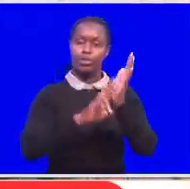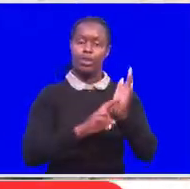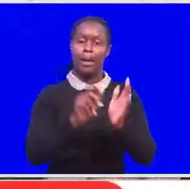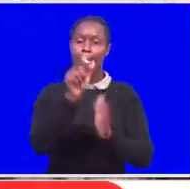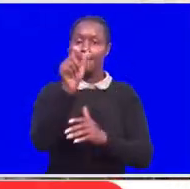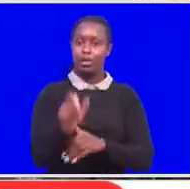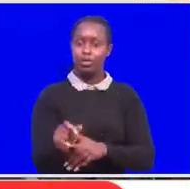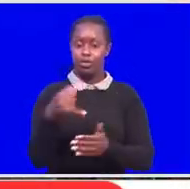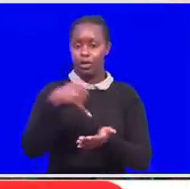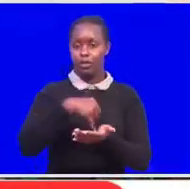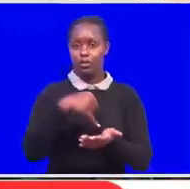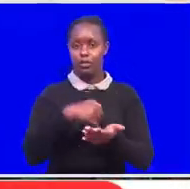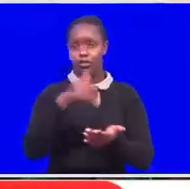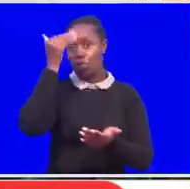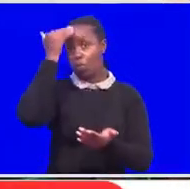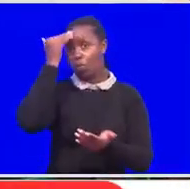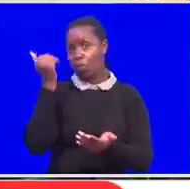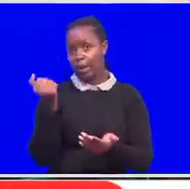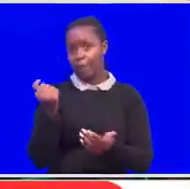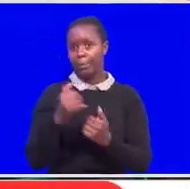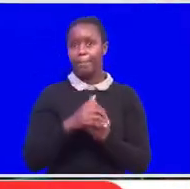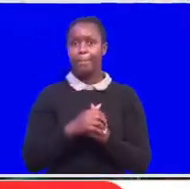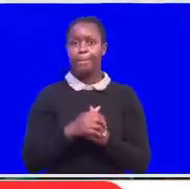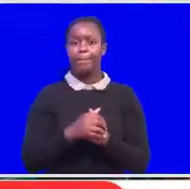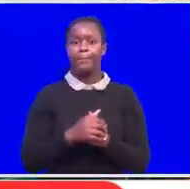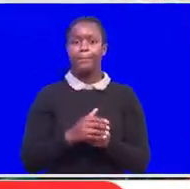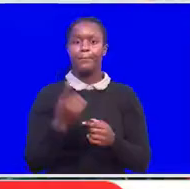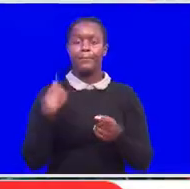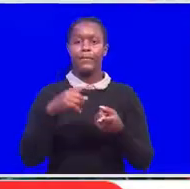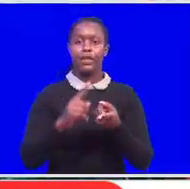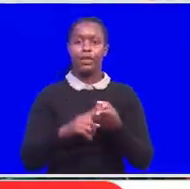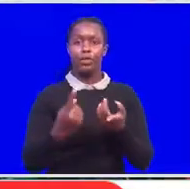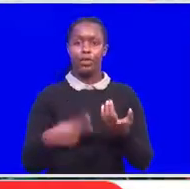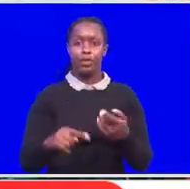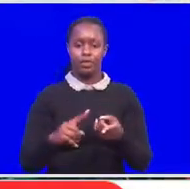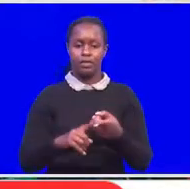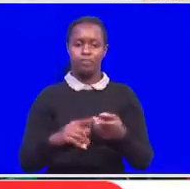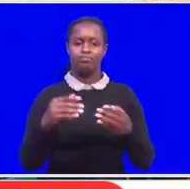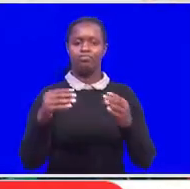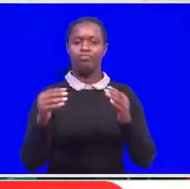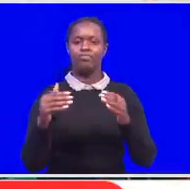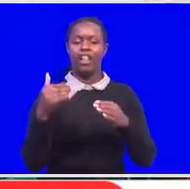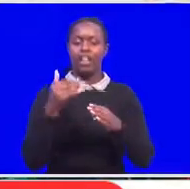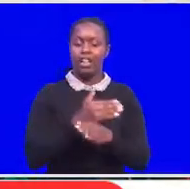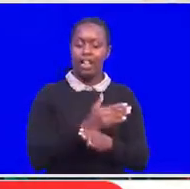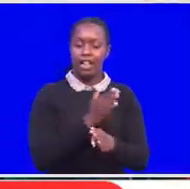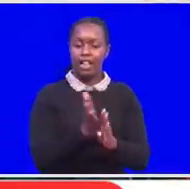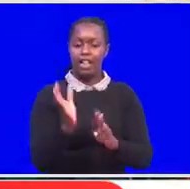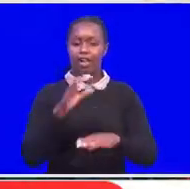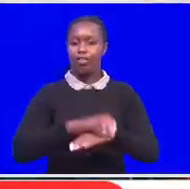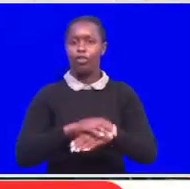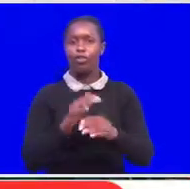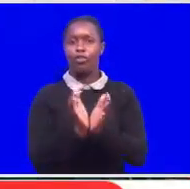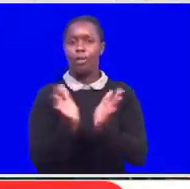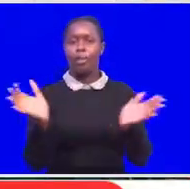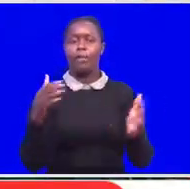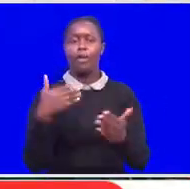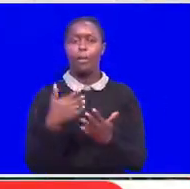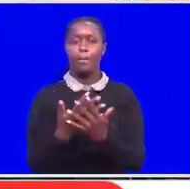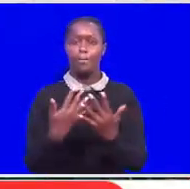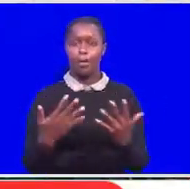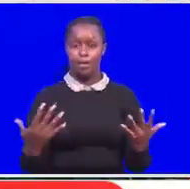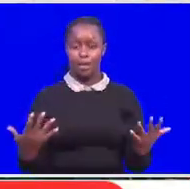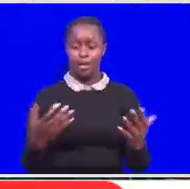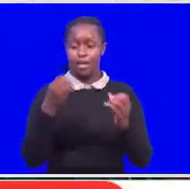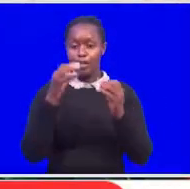involved. And this is because of a fraudulent acquisition of public property. Because if you have more than one job and